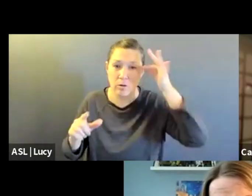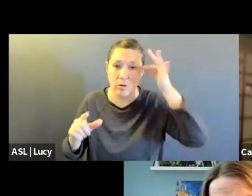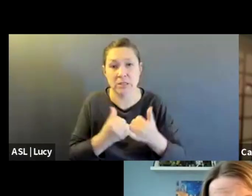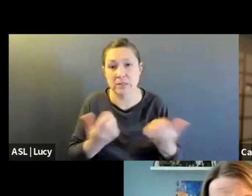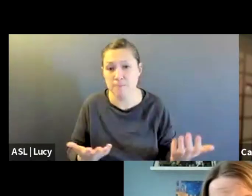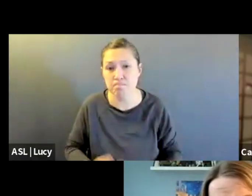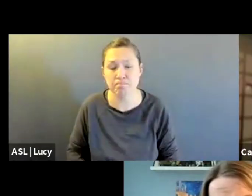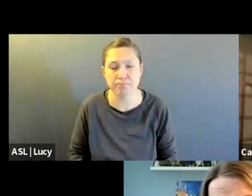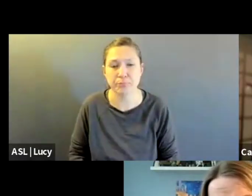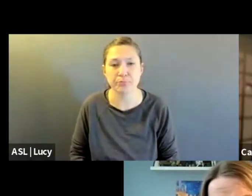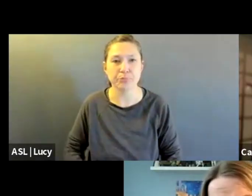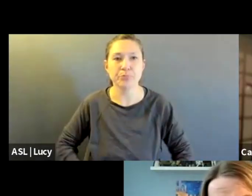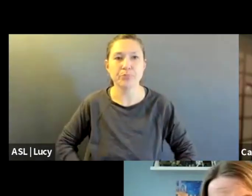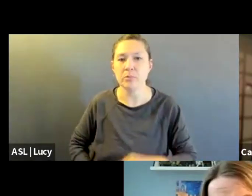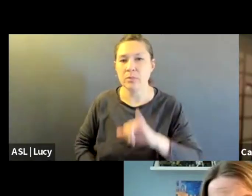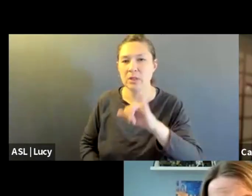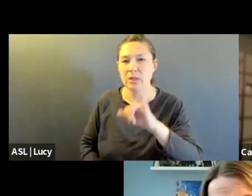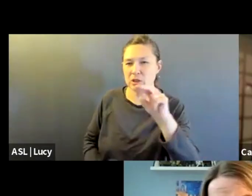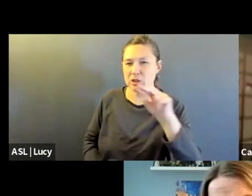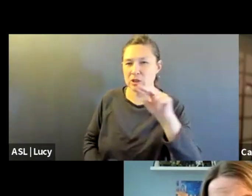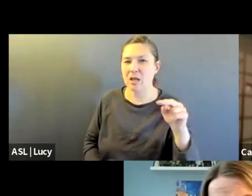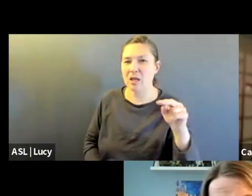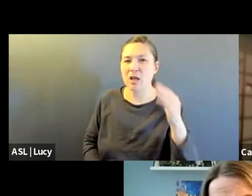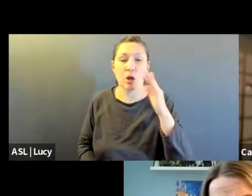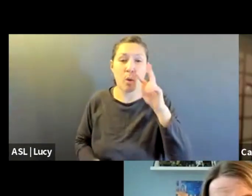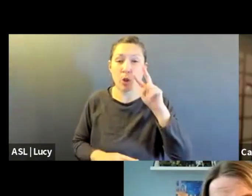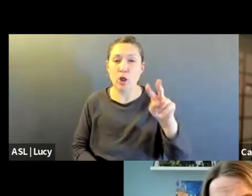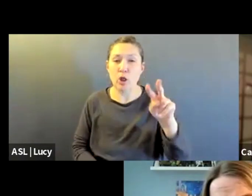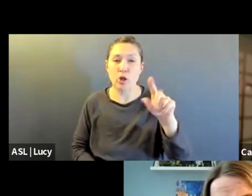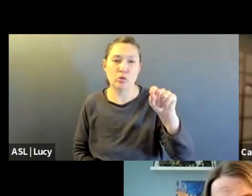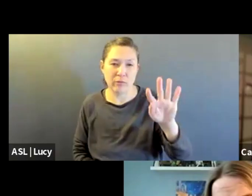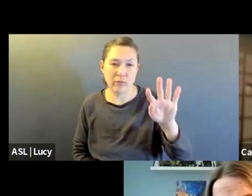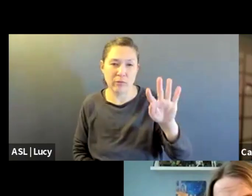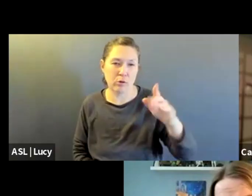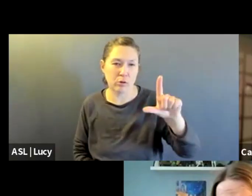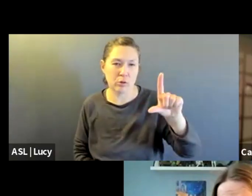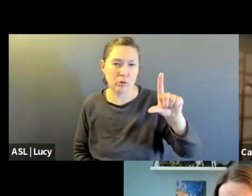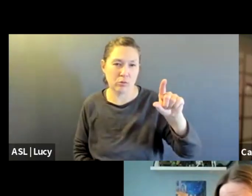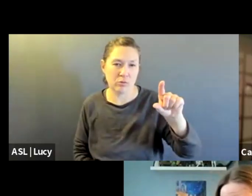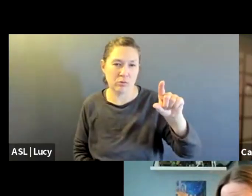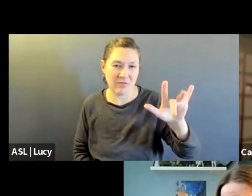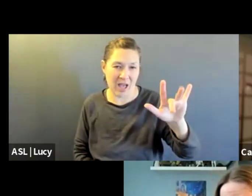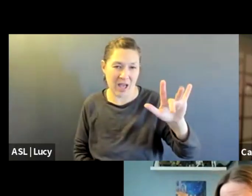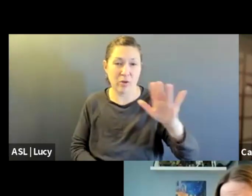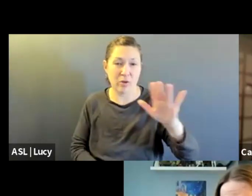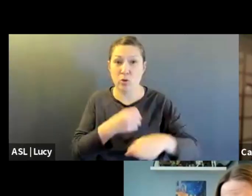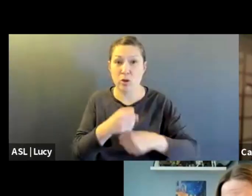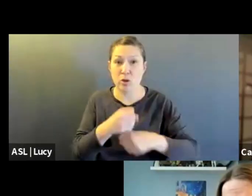And what about folks kind of like the 24-25 school year funding? If you've already pulled your funds for the rest of this year, can you spend